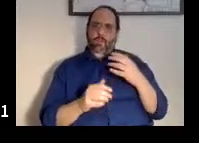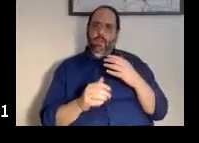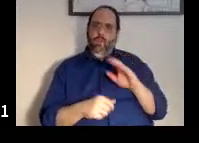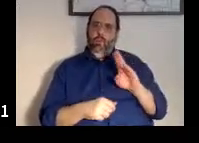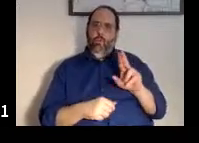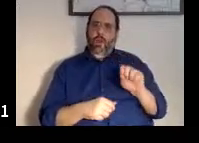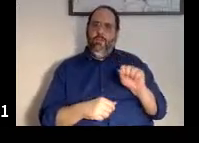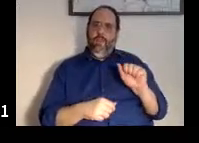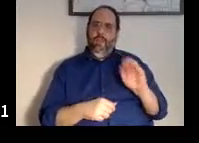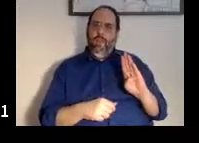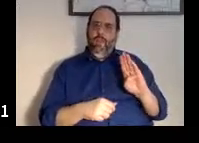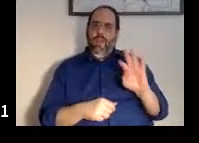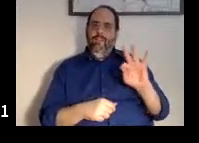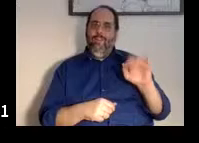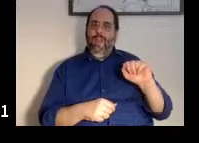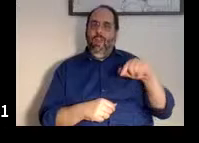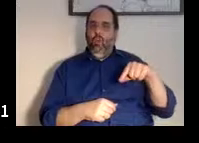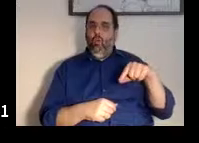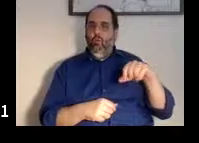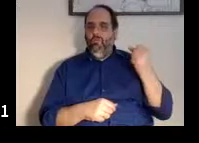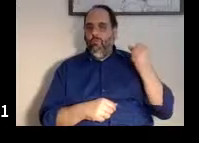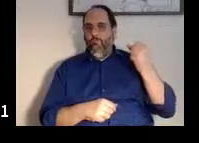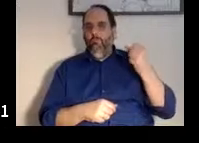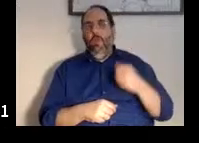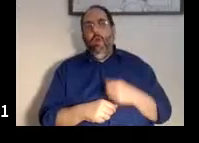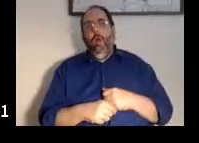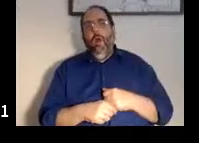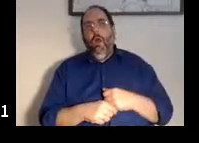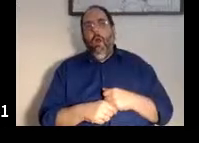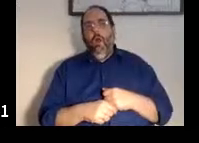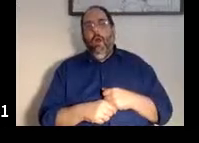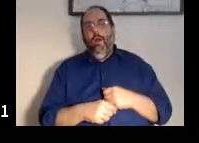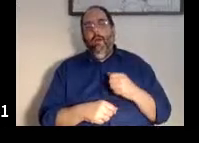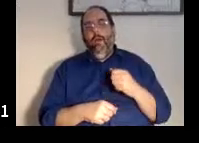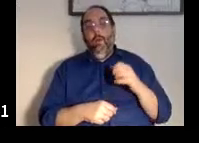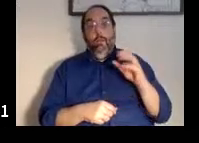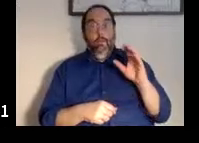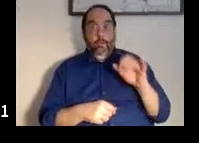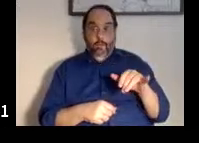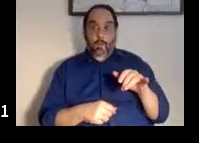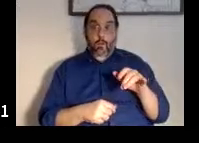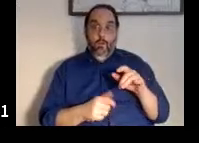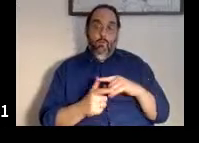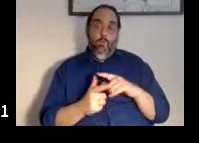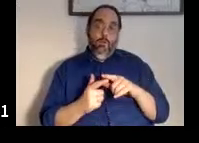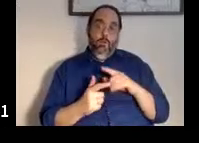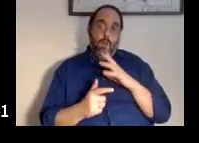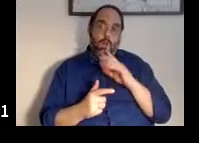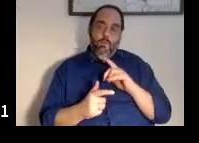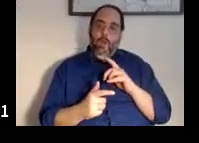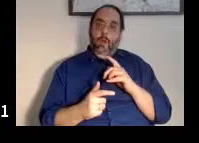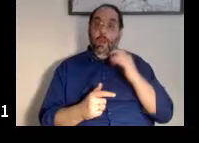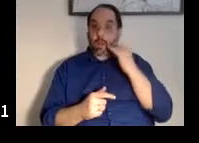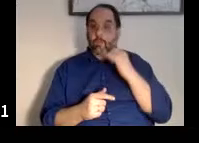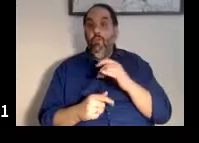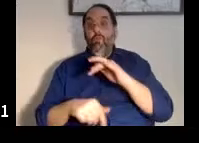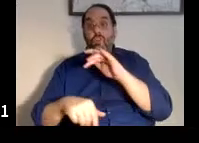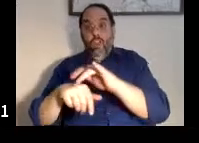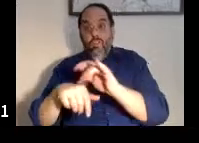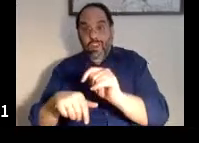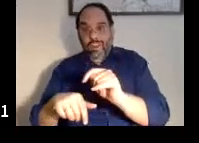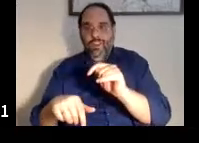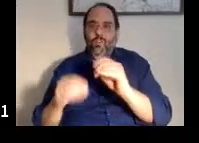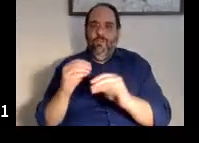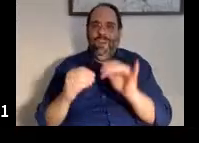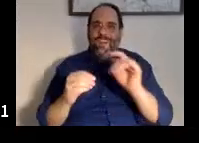Board's frequently asked questions. And in that, we talk about what you touch, you fix.